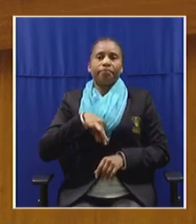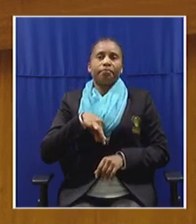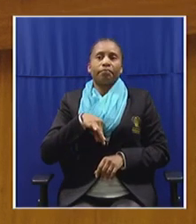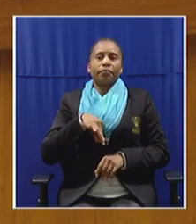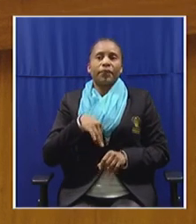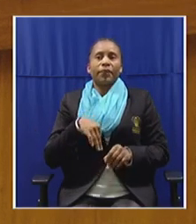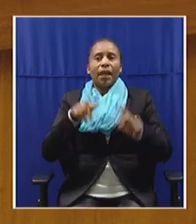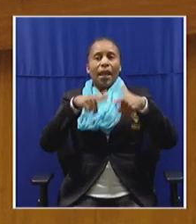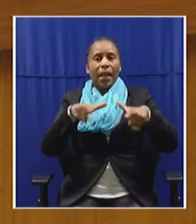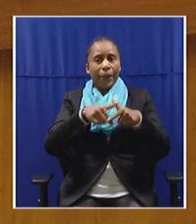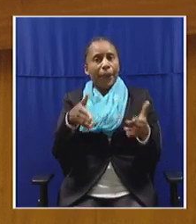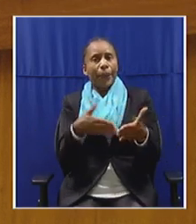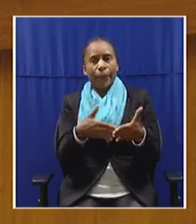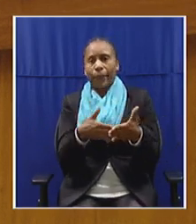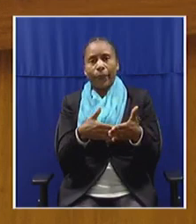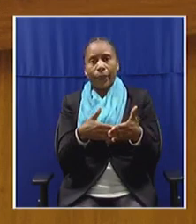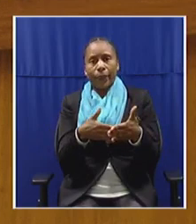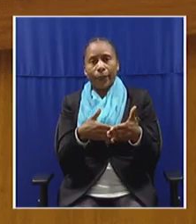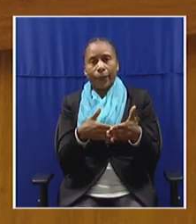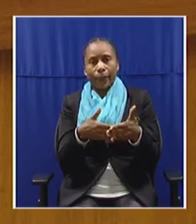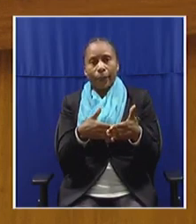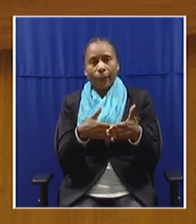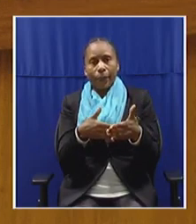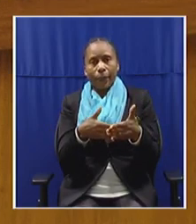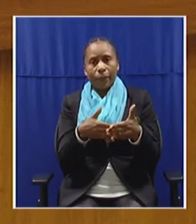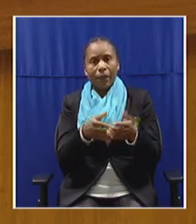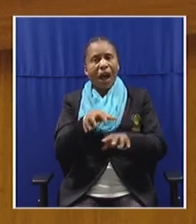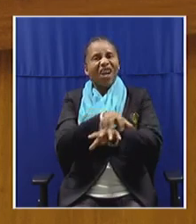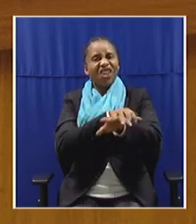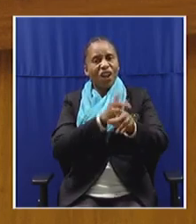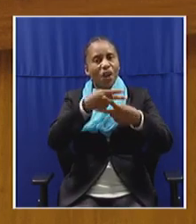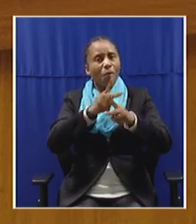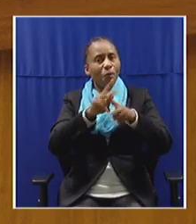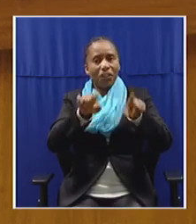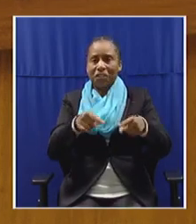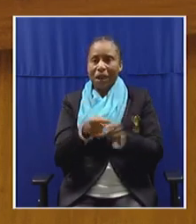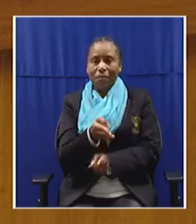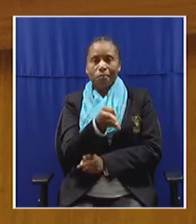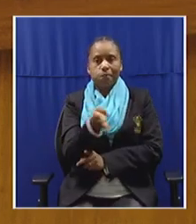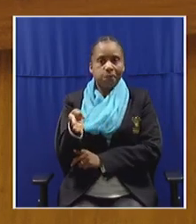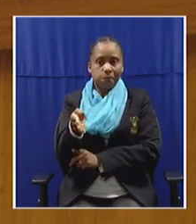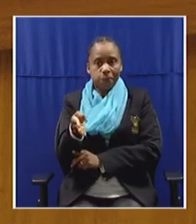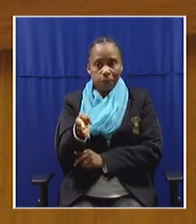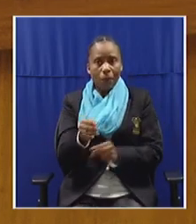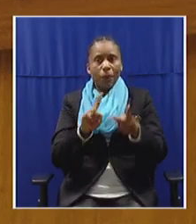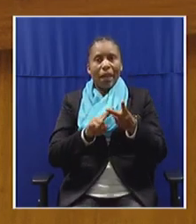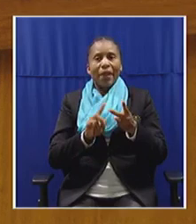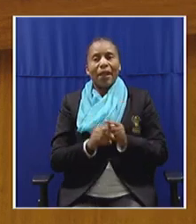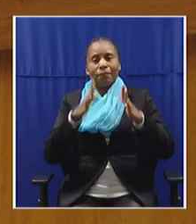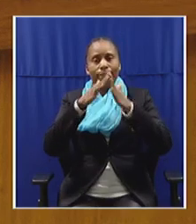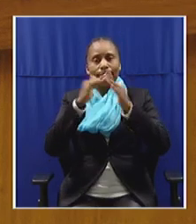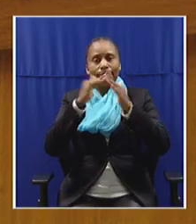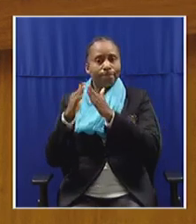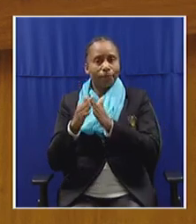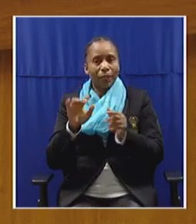land, there can't be any agricultural production, there can't be any human settlement. So this has